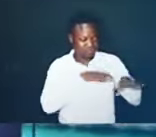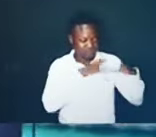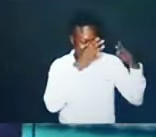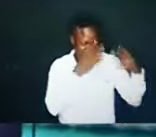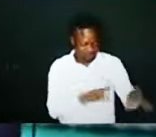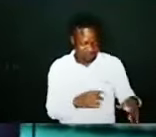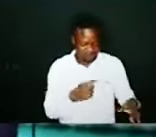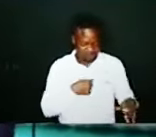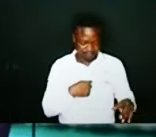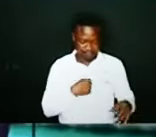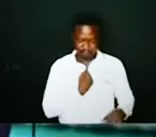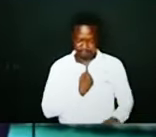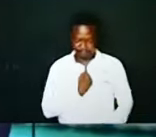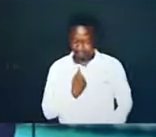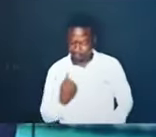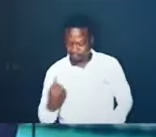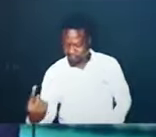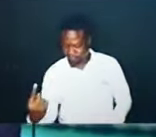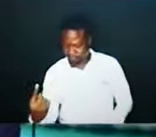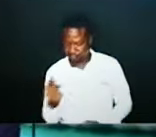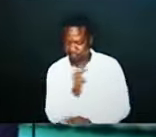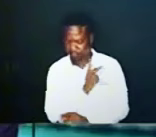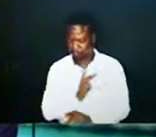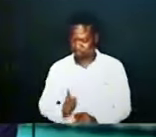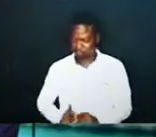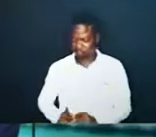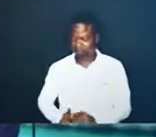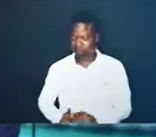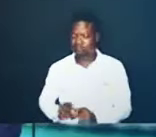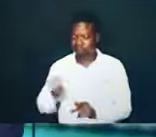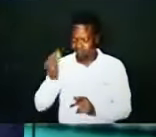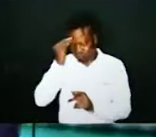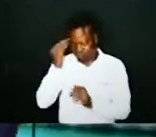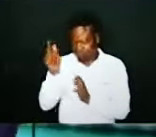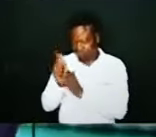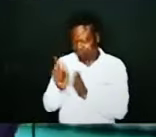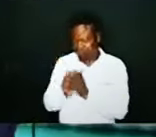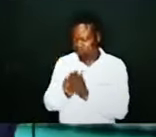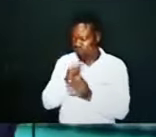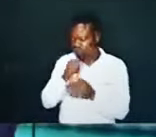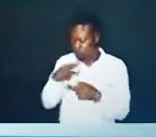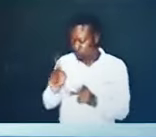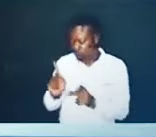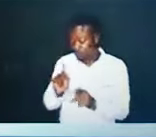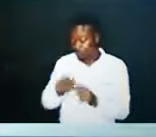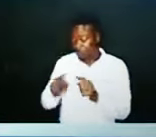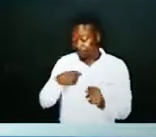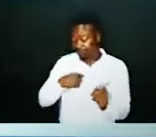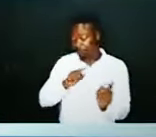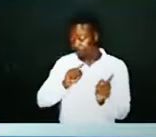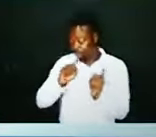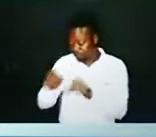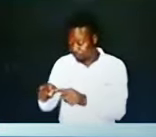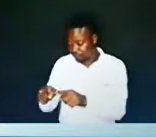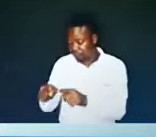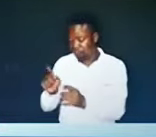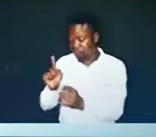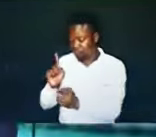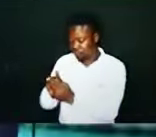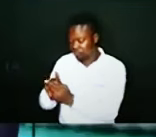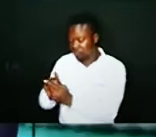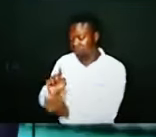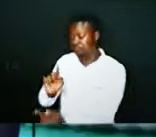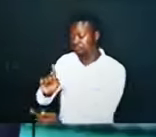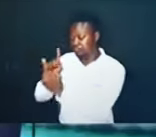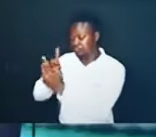though it is against the law. And if I perish, I perish. And now Esther can say, "Wunko